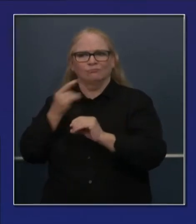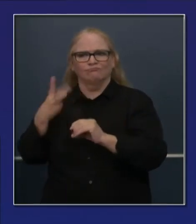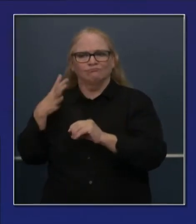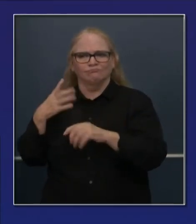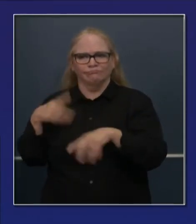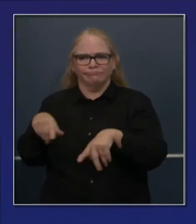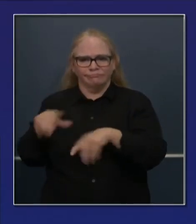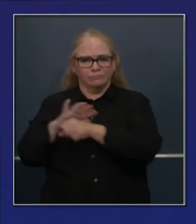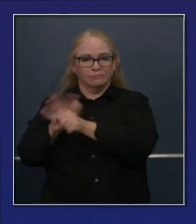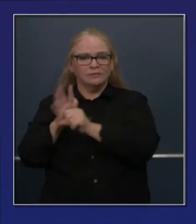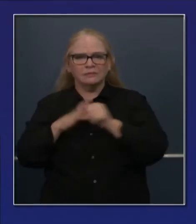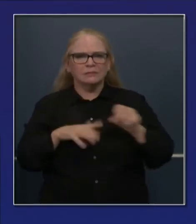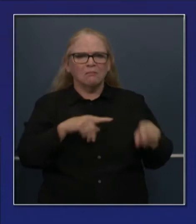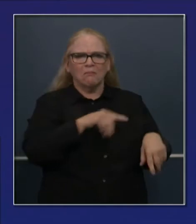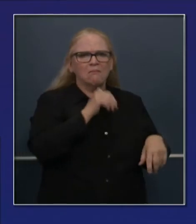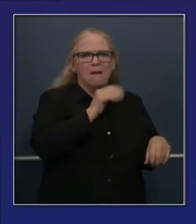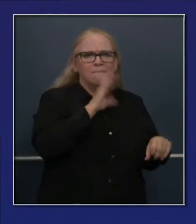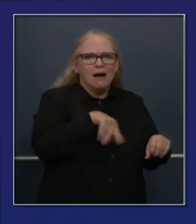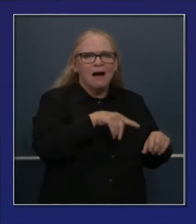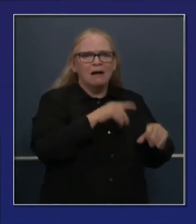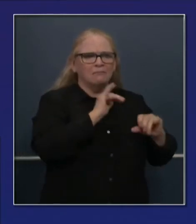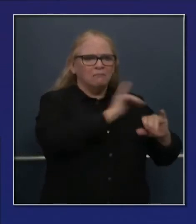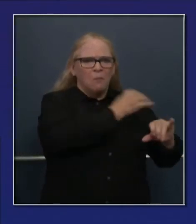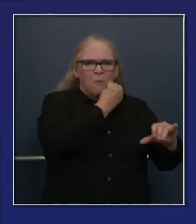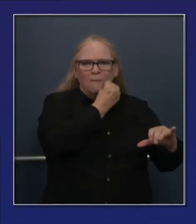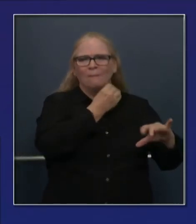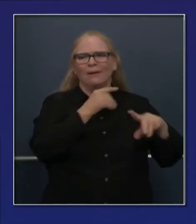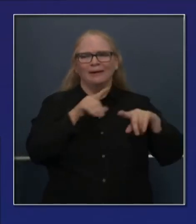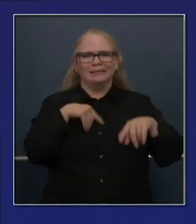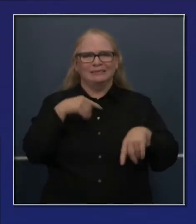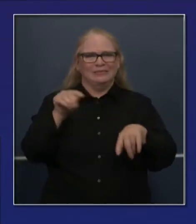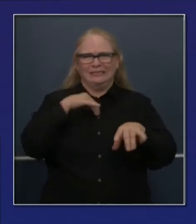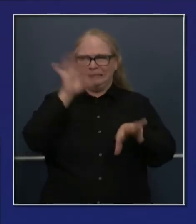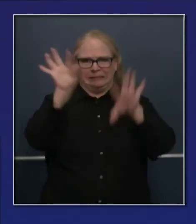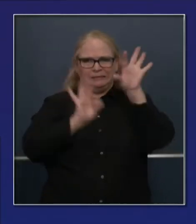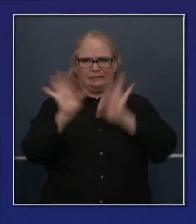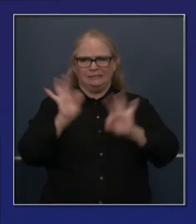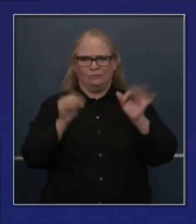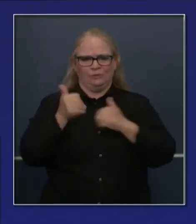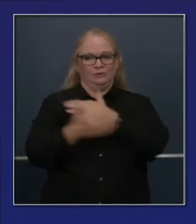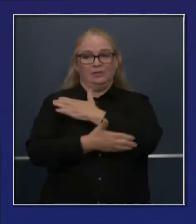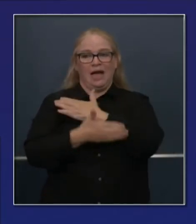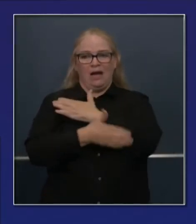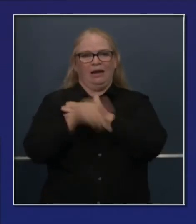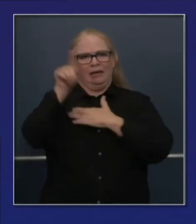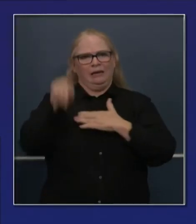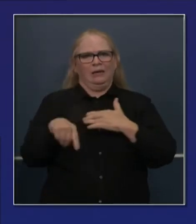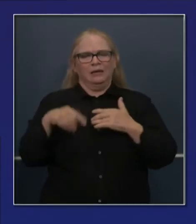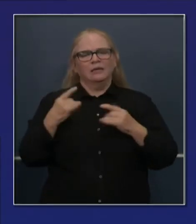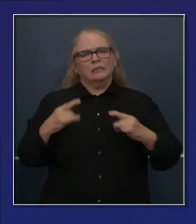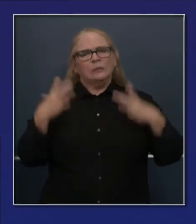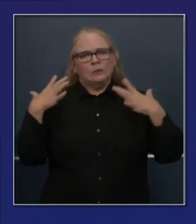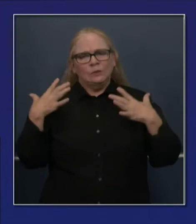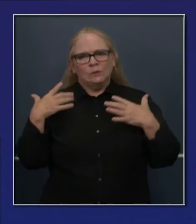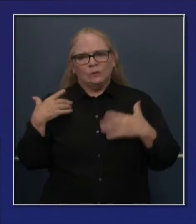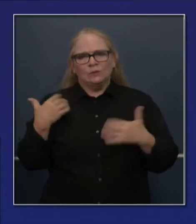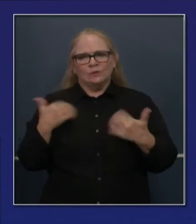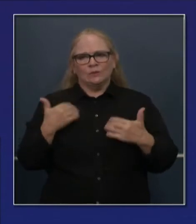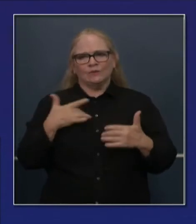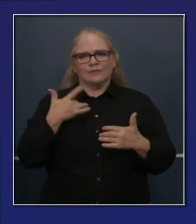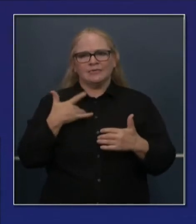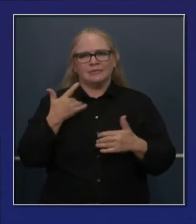out a criteria and a watch list, what we call a monitoring list, and we update that on a consistent basis. We will